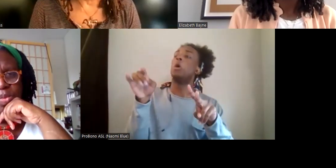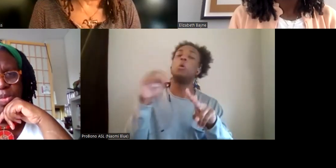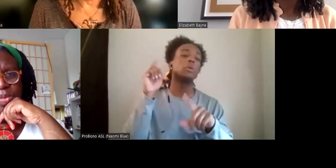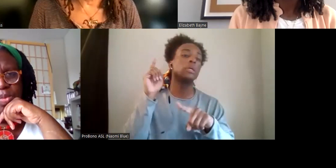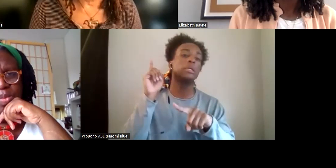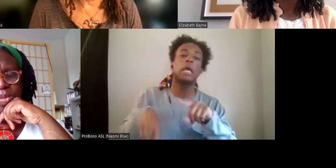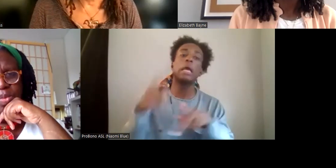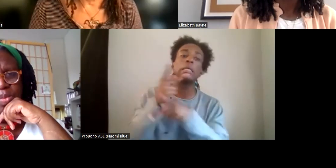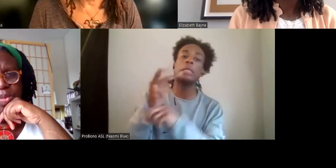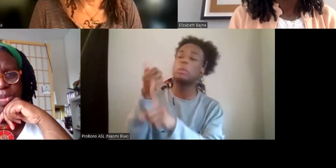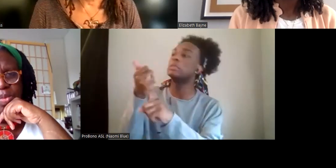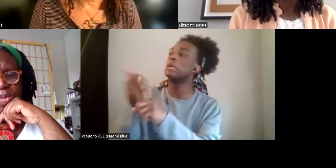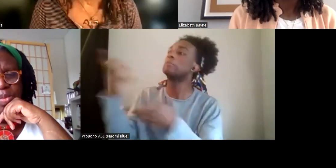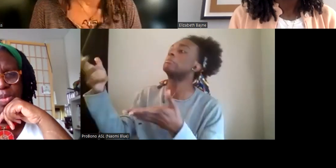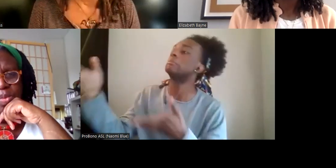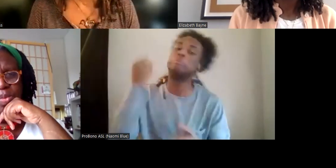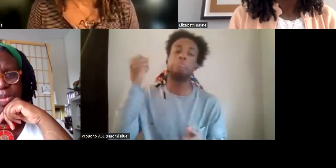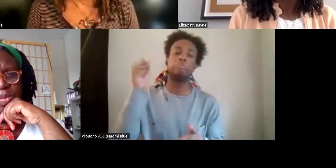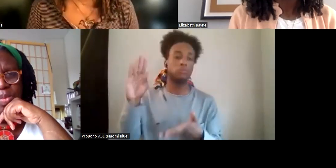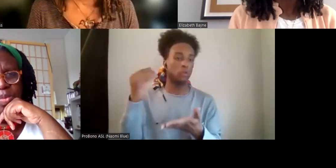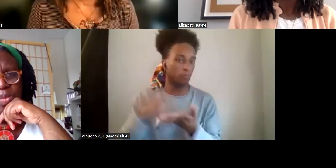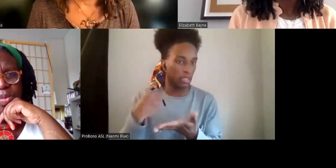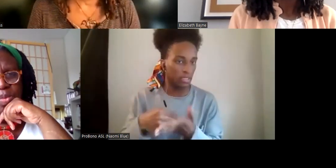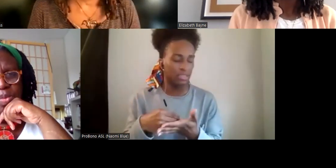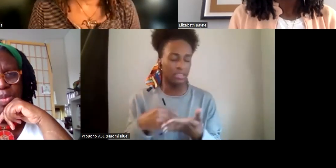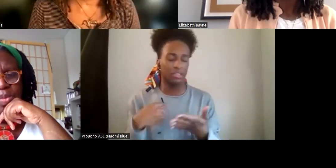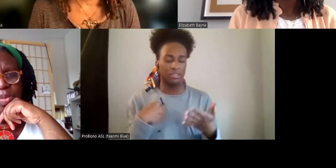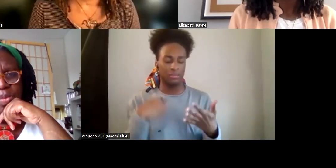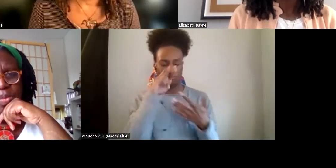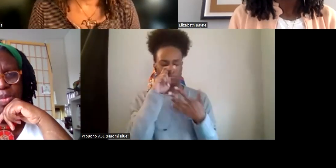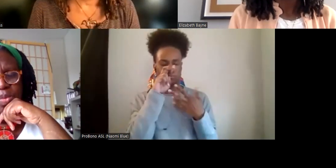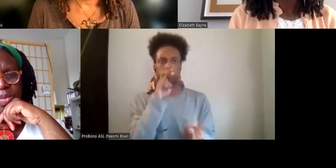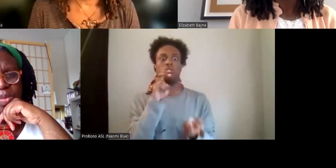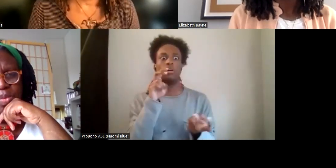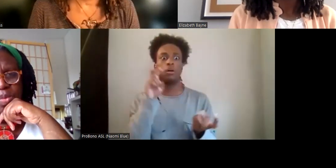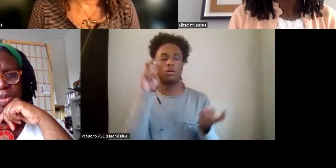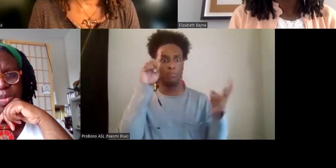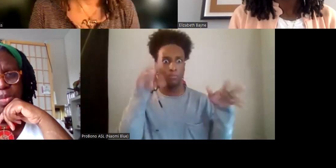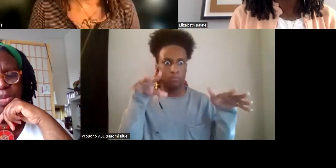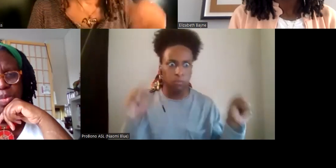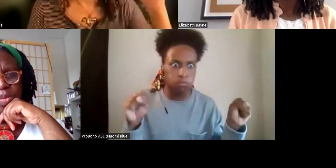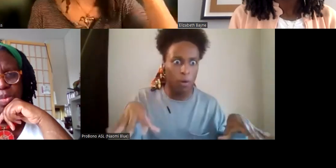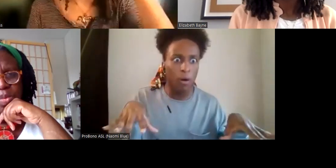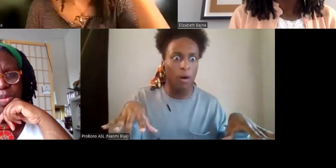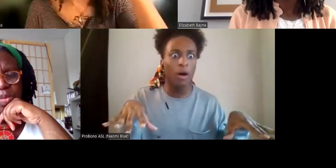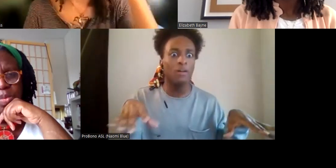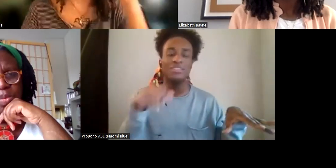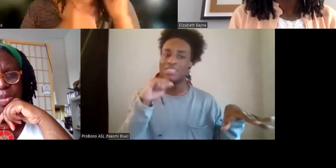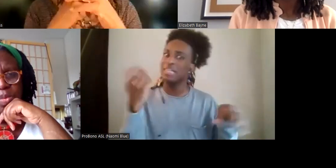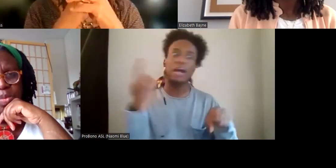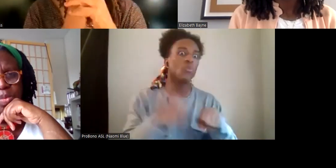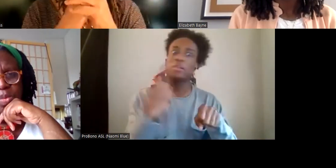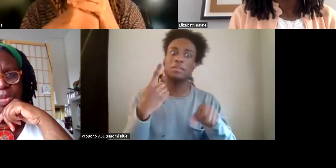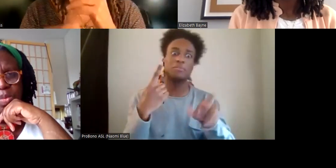That like blows my mind, and I don't think that was a one-time thing. I believe that is